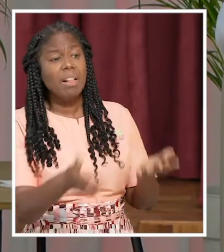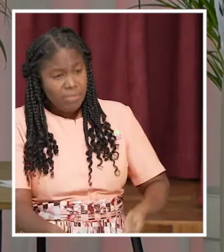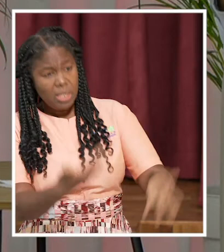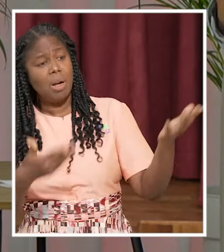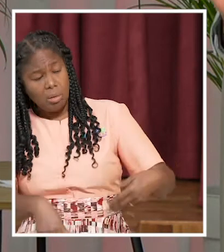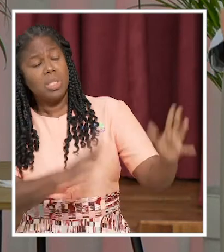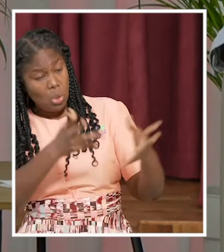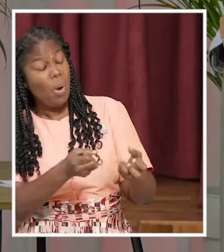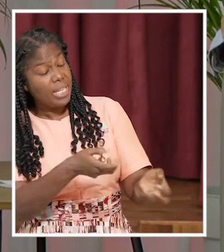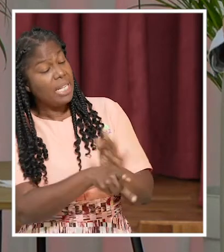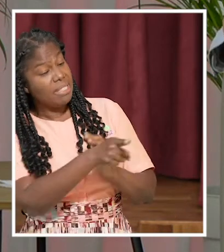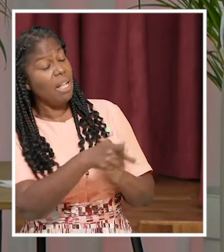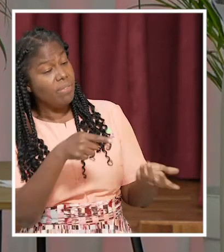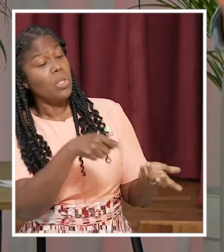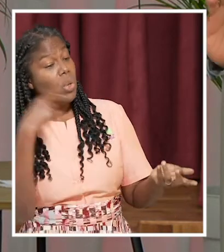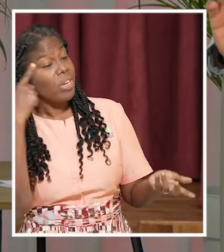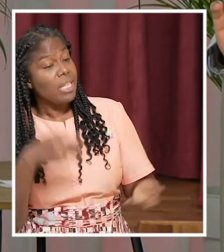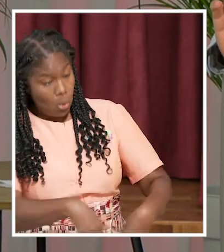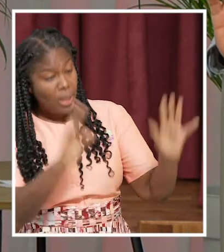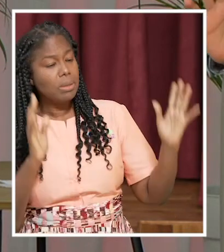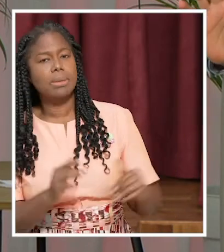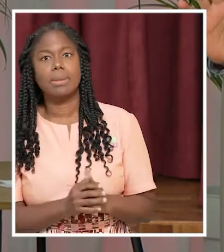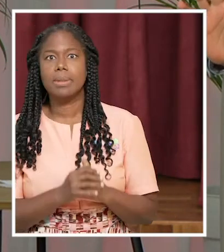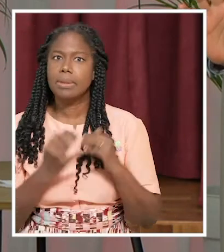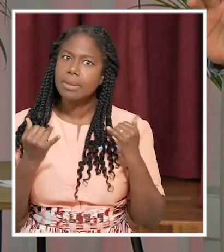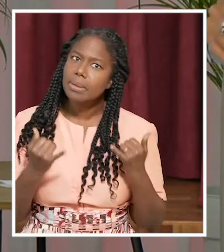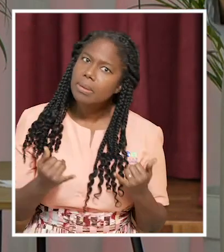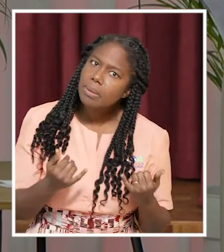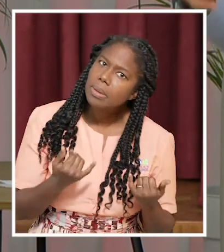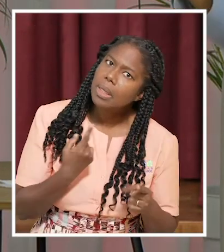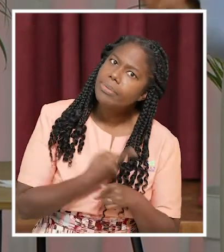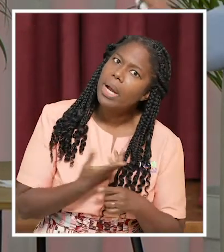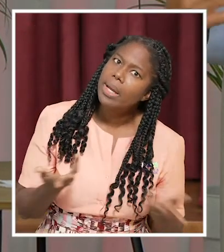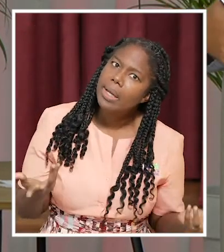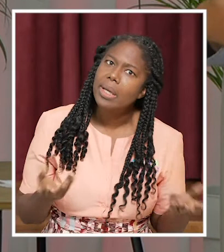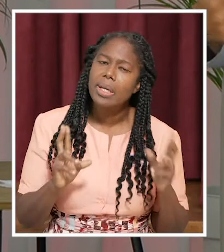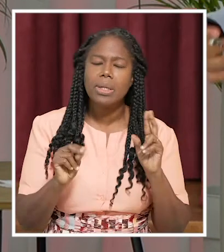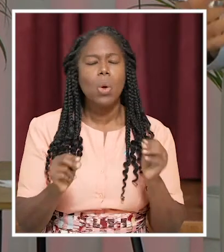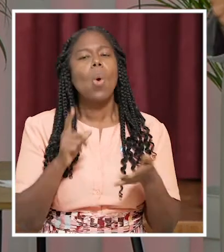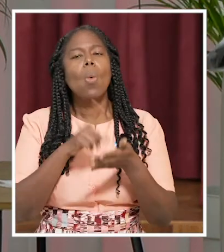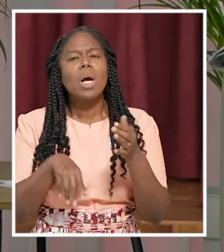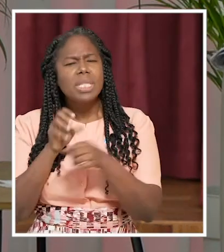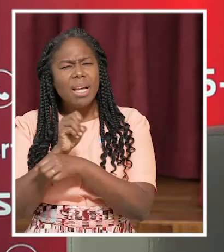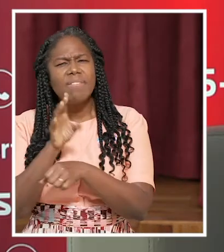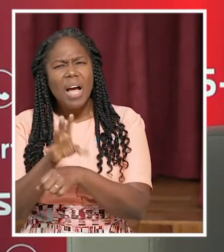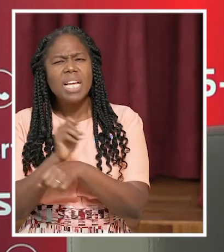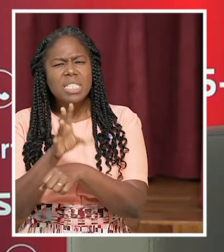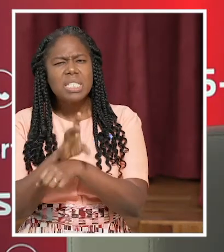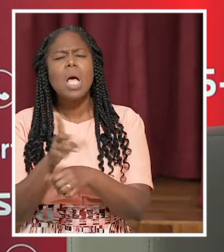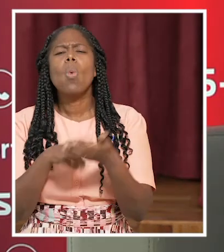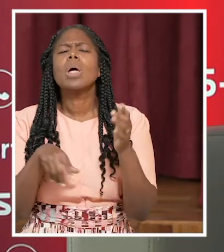was, if they really wanted to kill themselves, they would have killed themselves a long time ago. Yeah. What would you advise someone in Now, that situation?